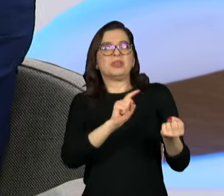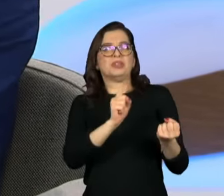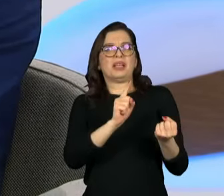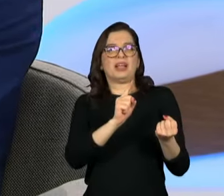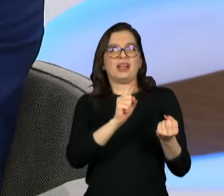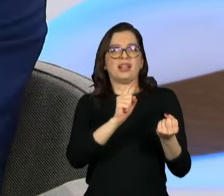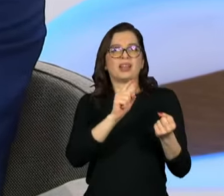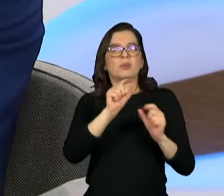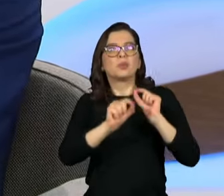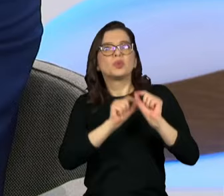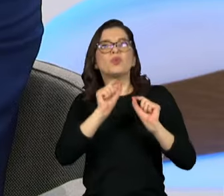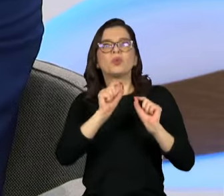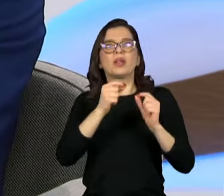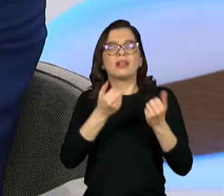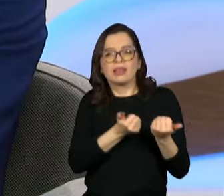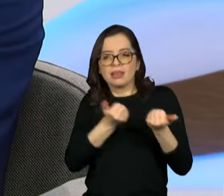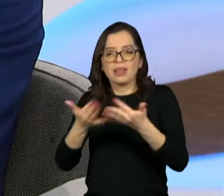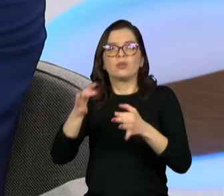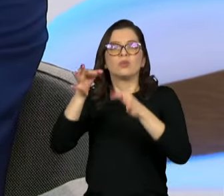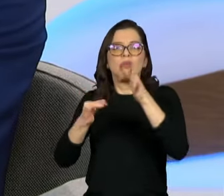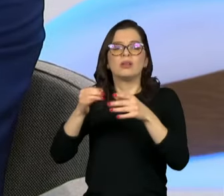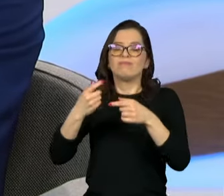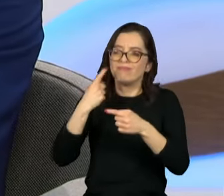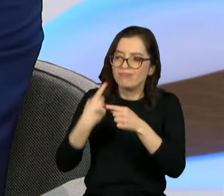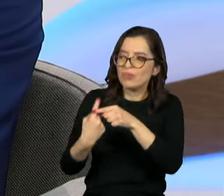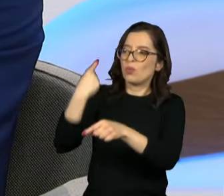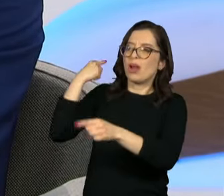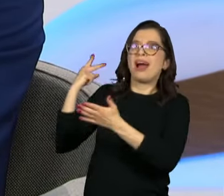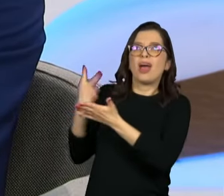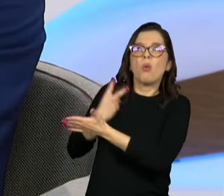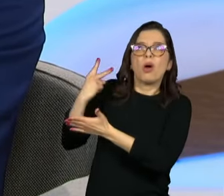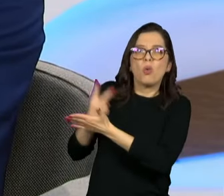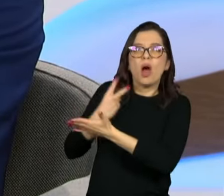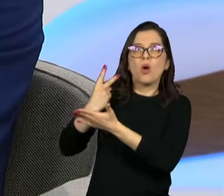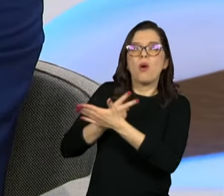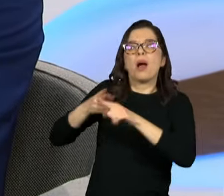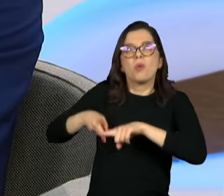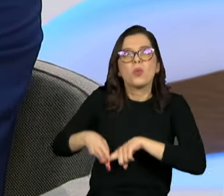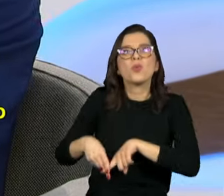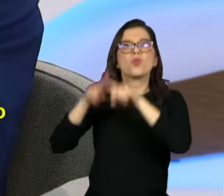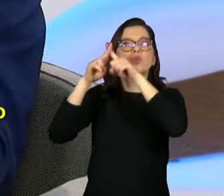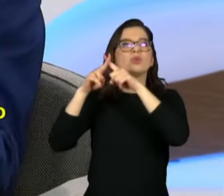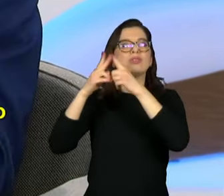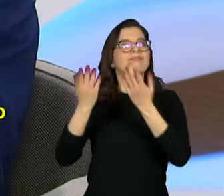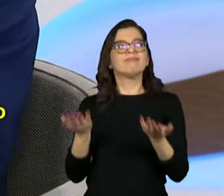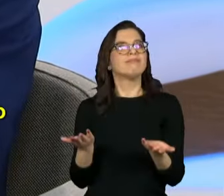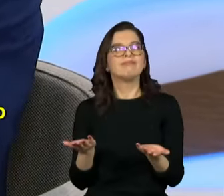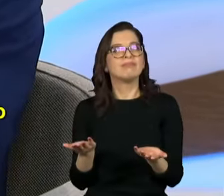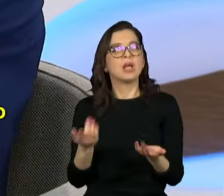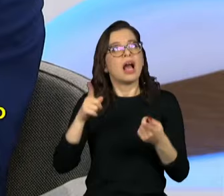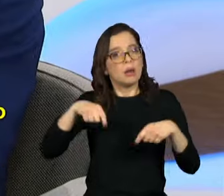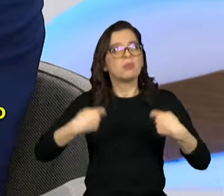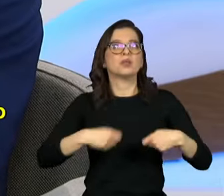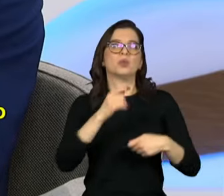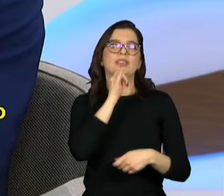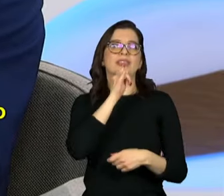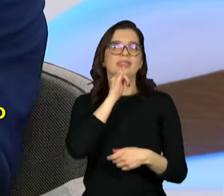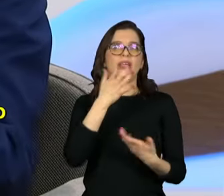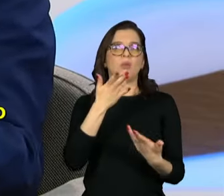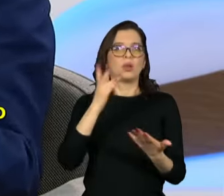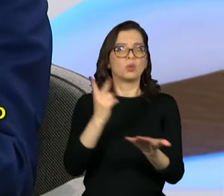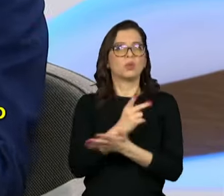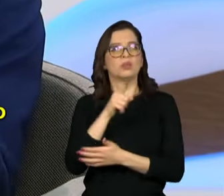to admit the reason of restorative or reparative justice is an example of what